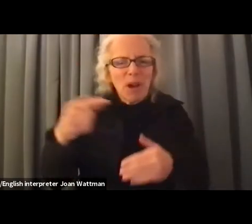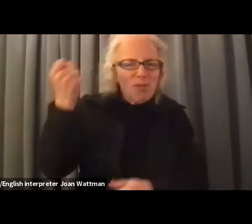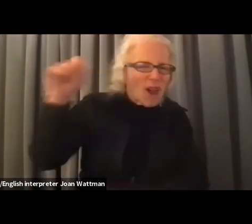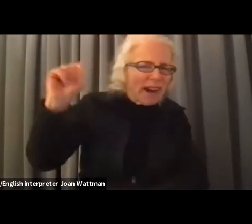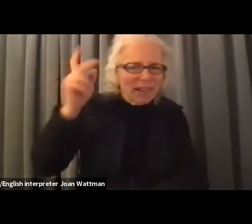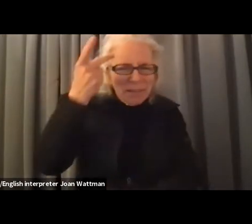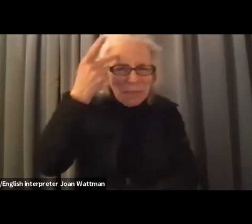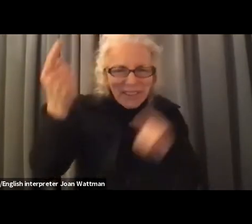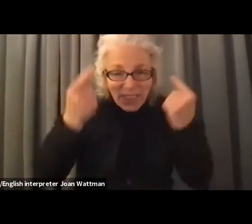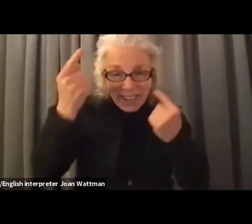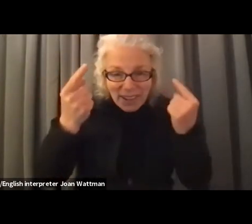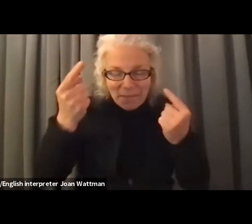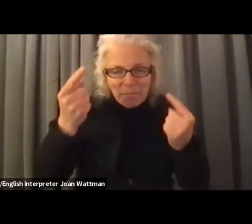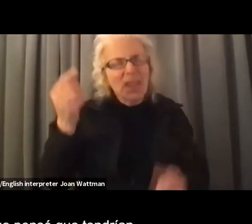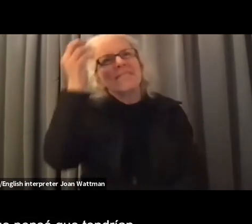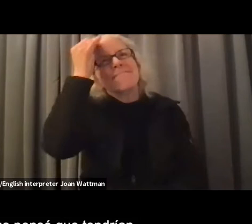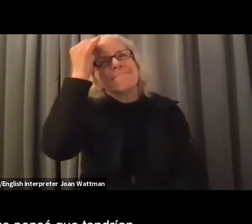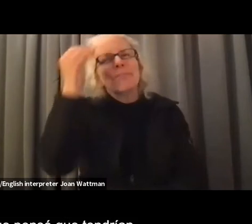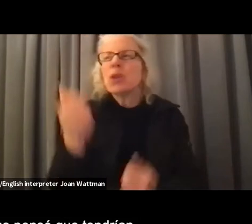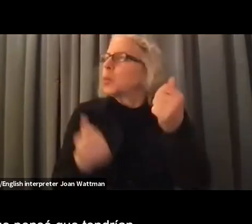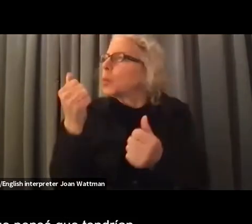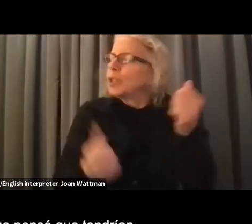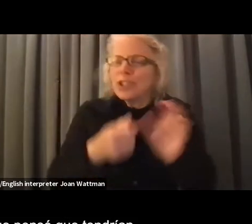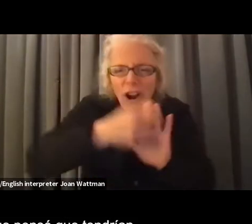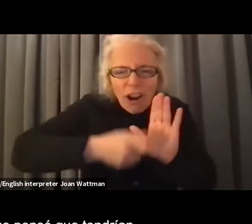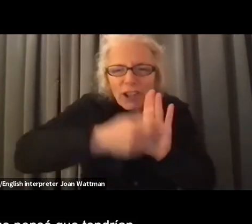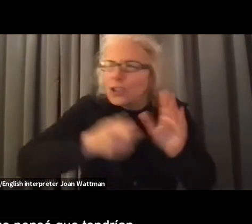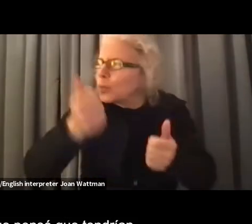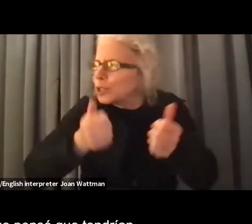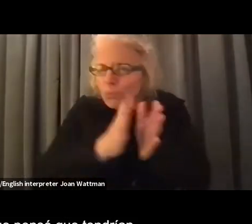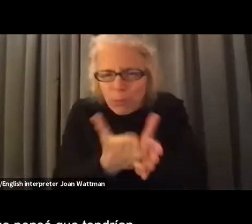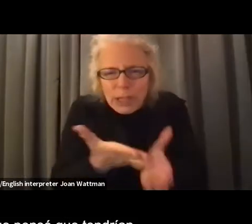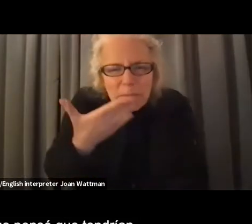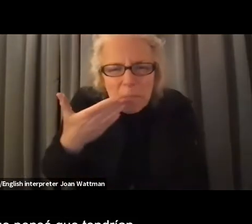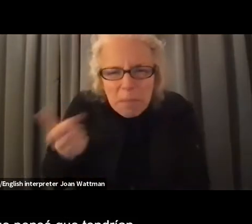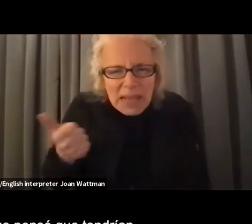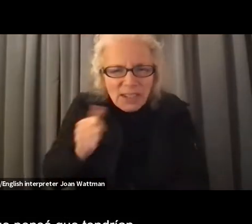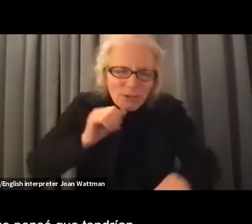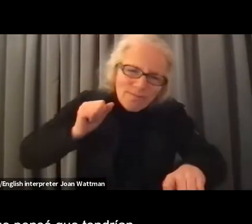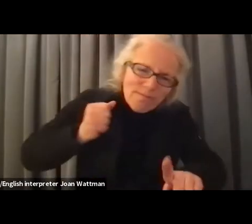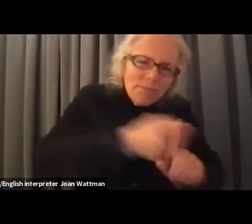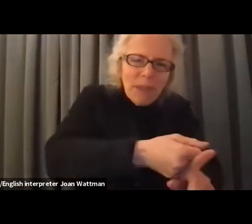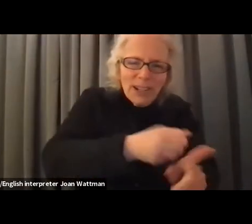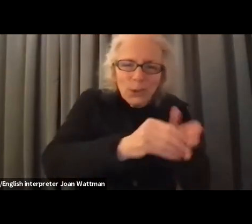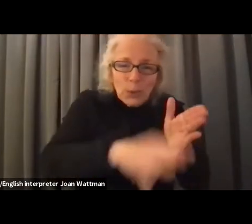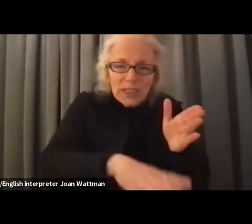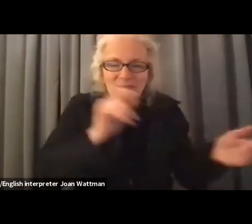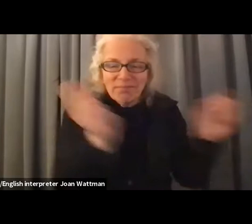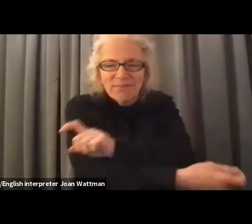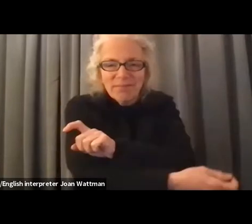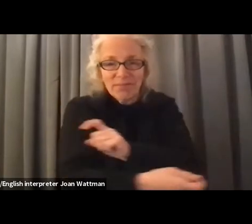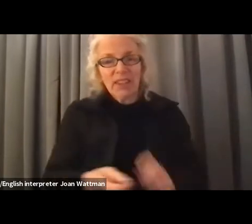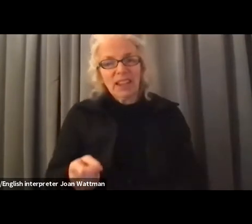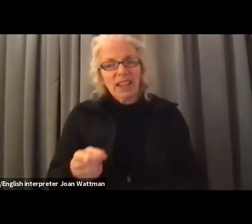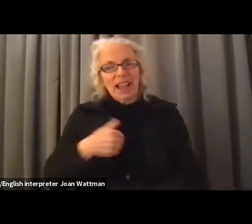thought. Given free rein to teach the texts that I thought would have the most transformative impact on students, I put together a